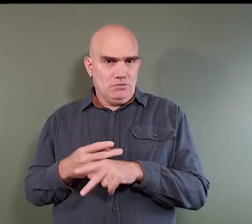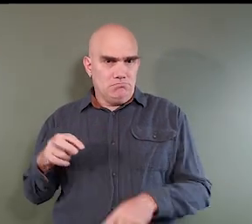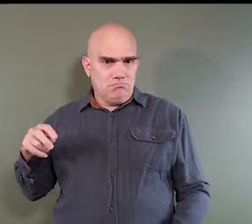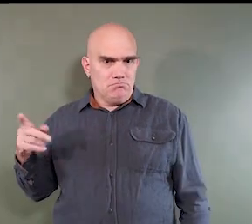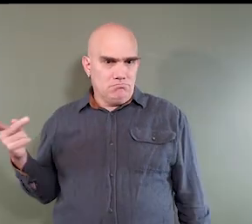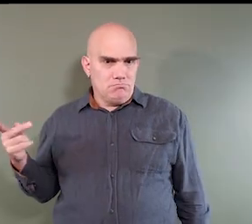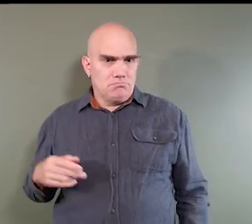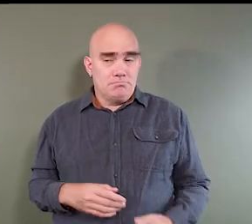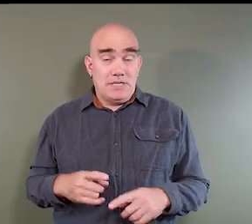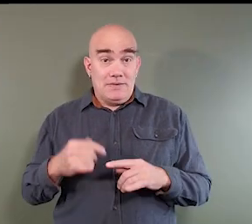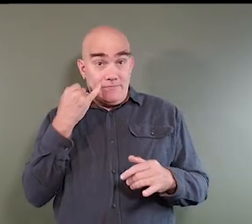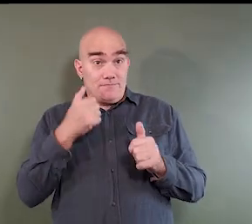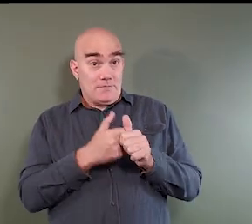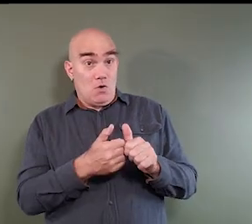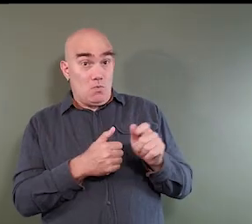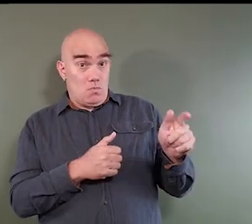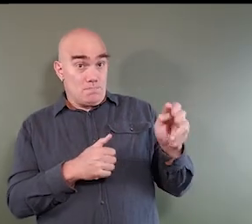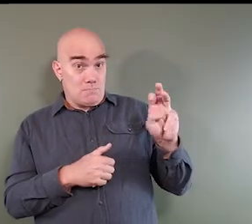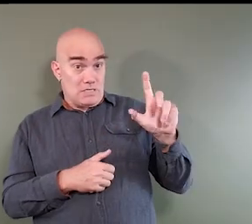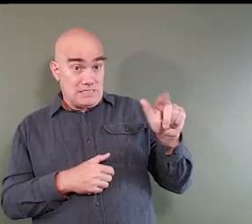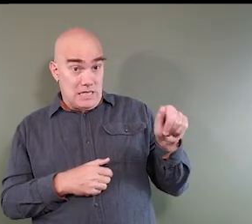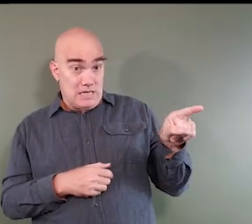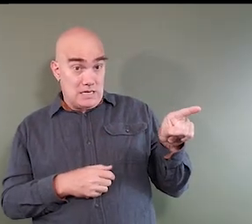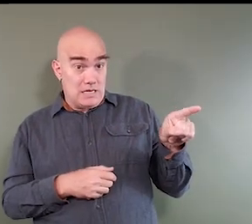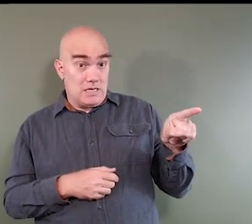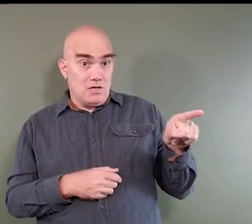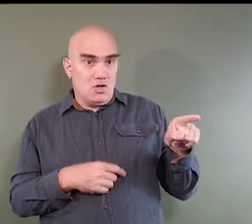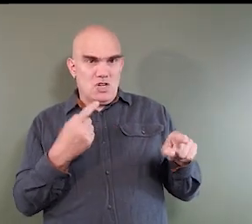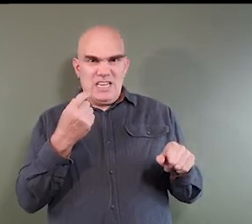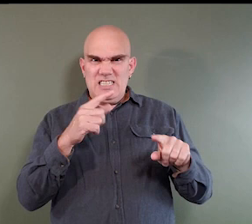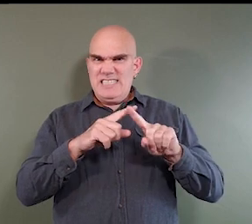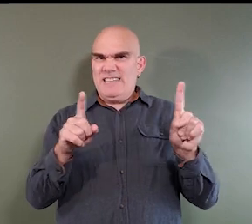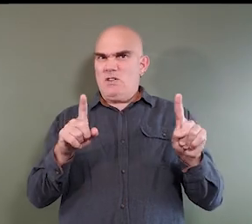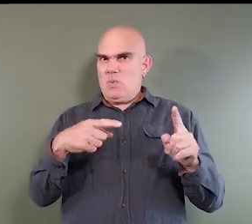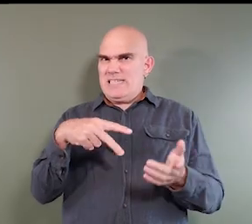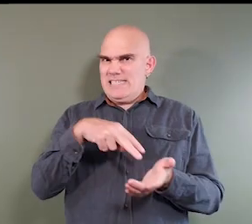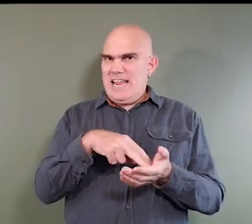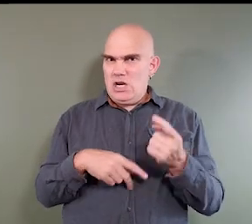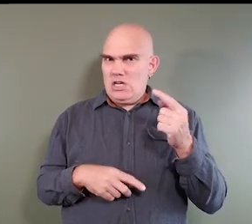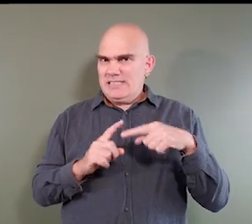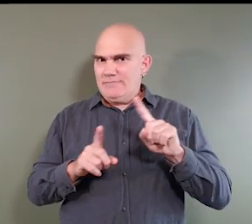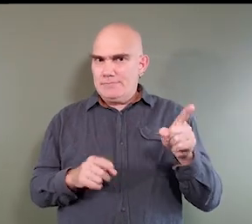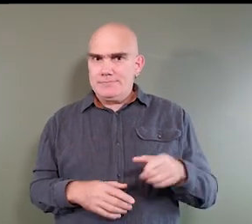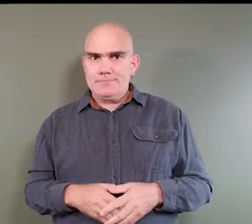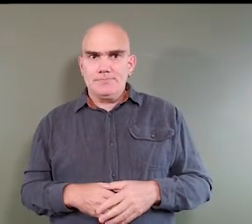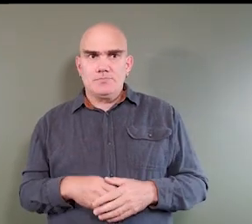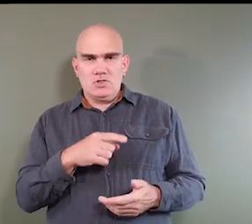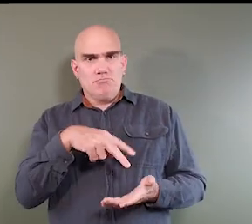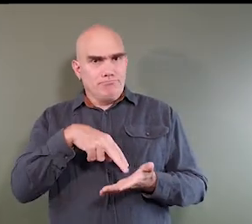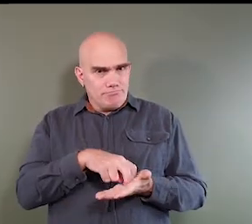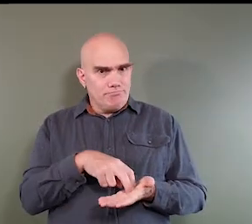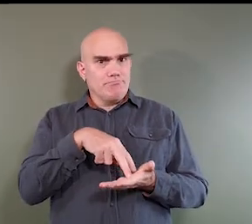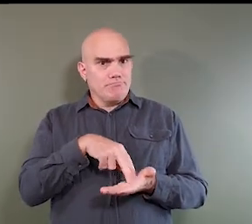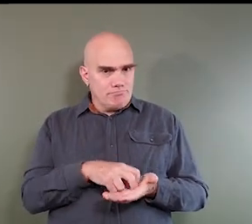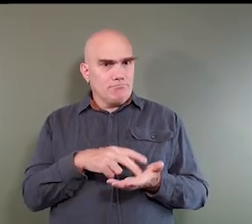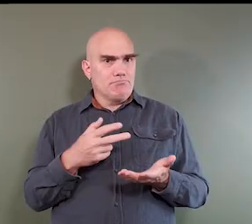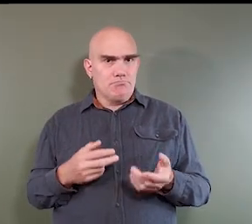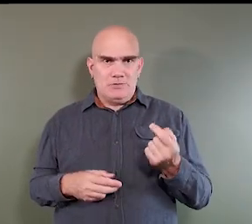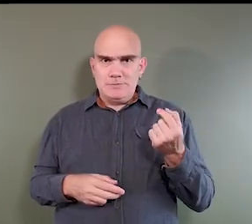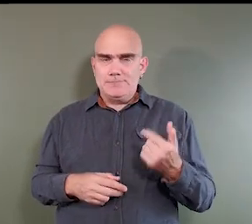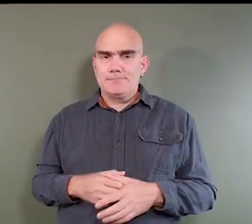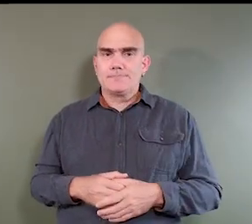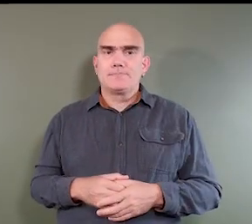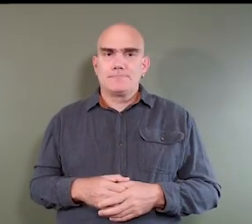version. But if you're following along with Marcela, it looks a little different at a standing version. So she's squatting down a